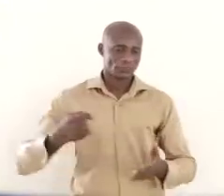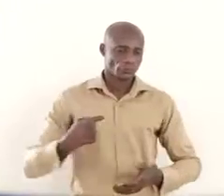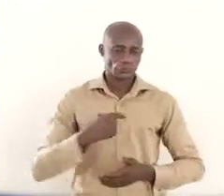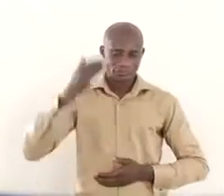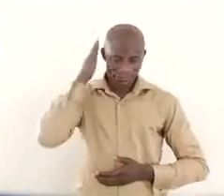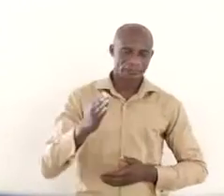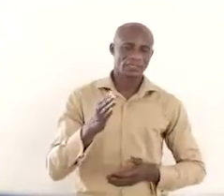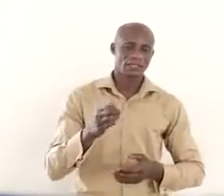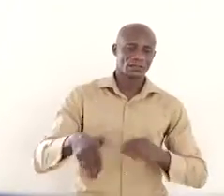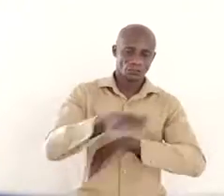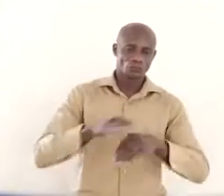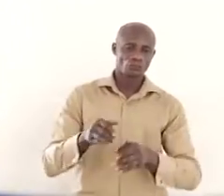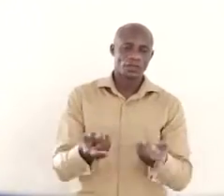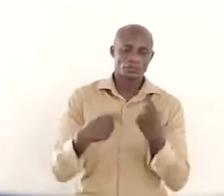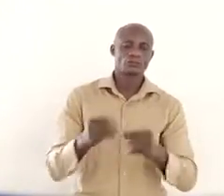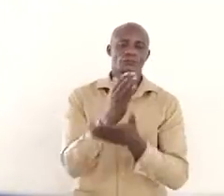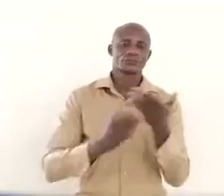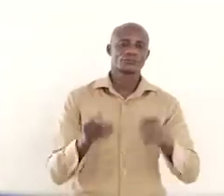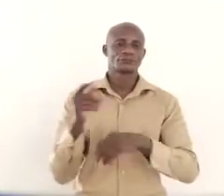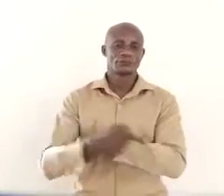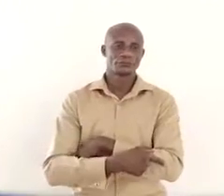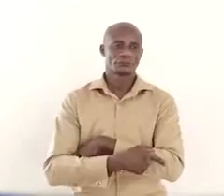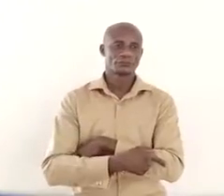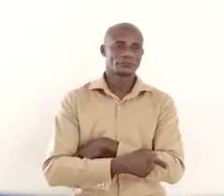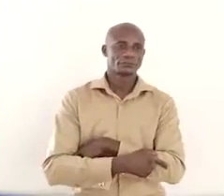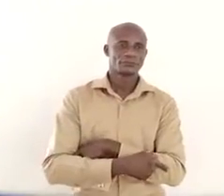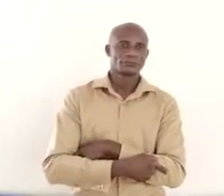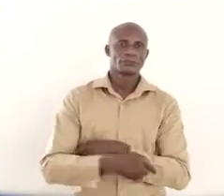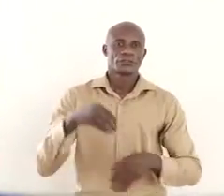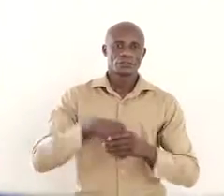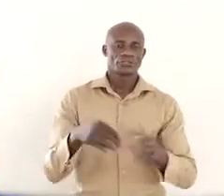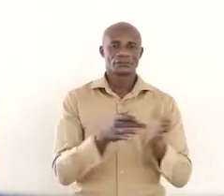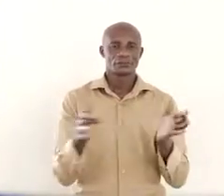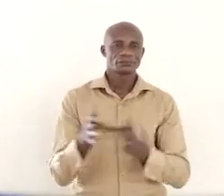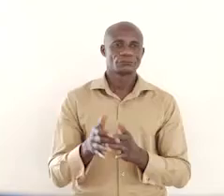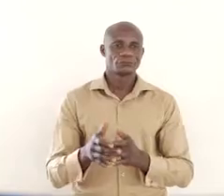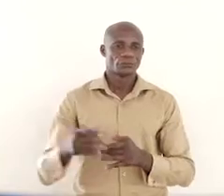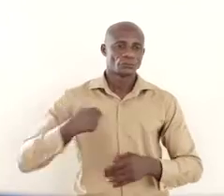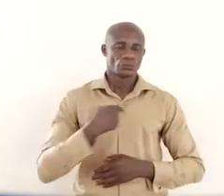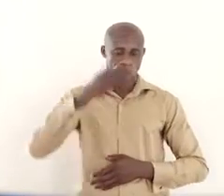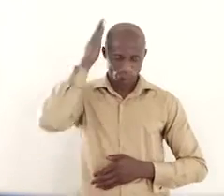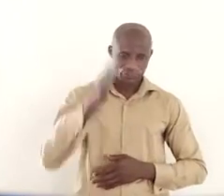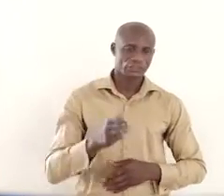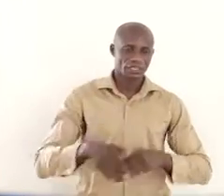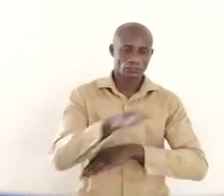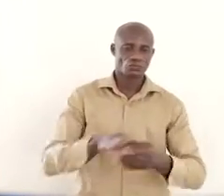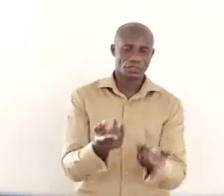we shall overcome someday. In Jesus, we